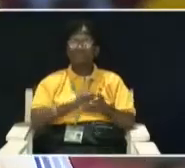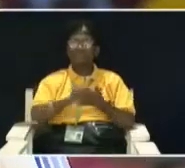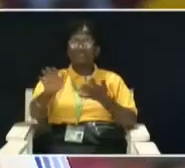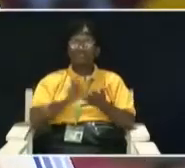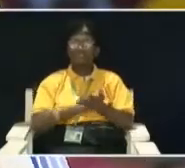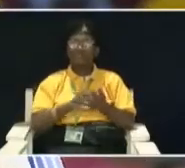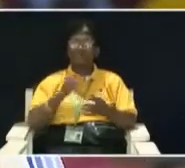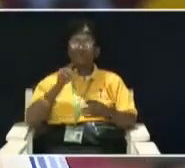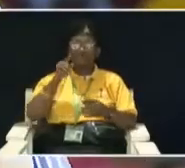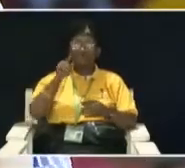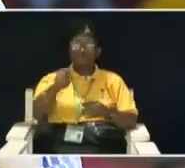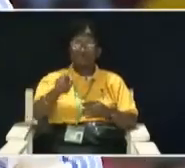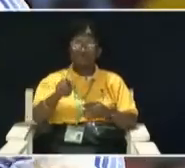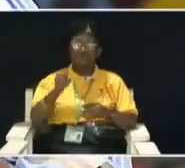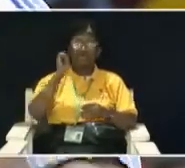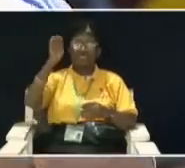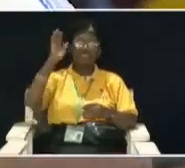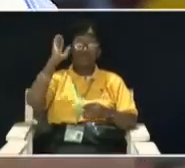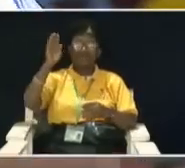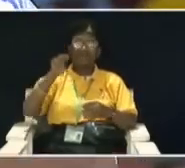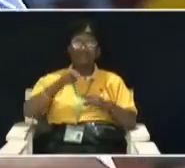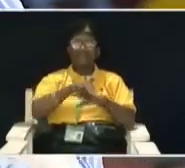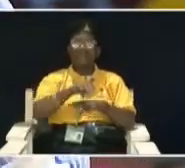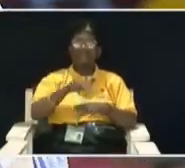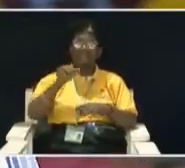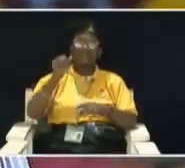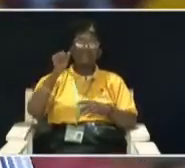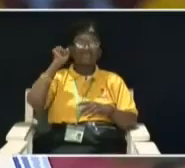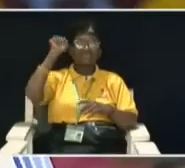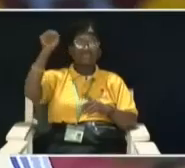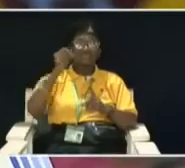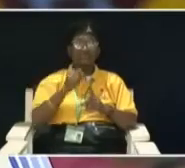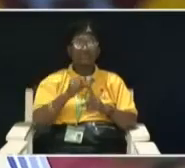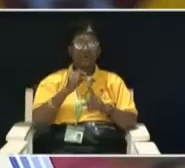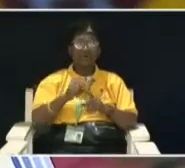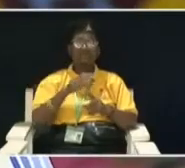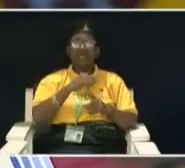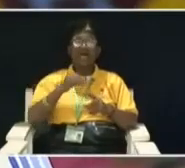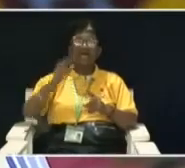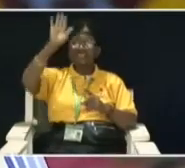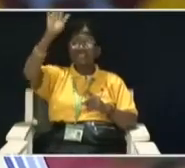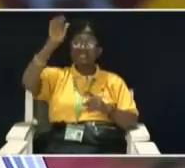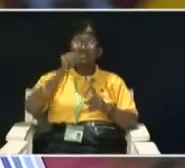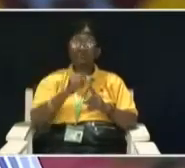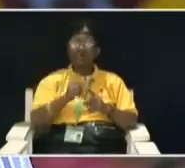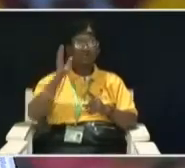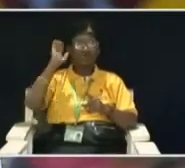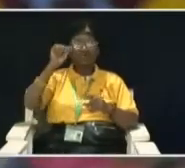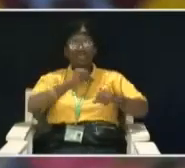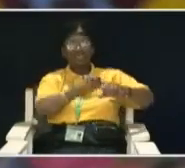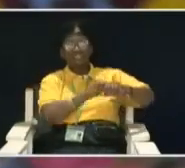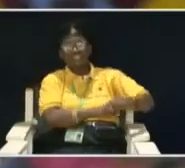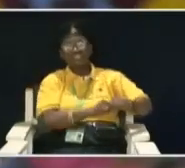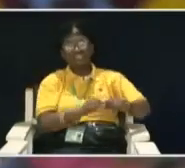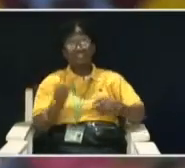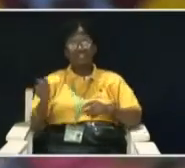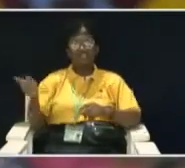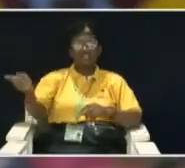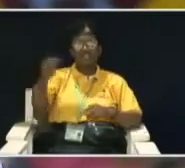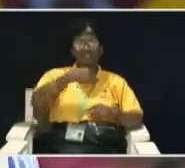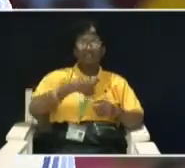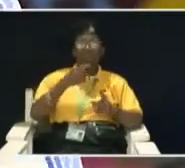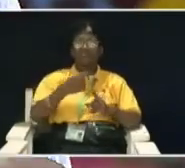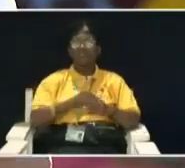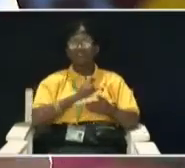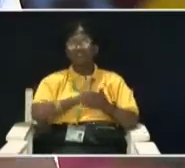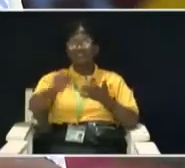word. And the word will shield you from destructions.